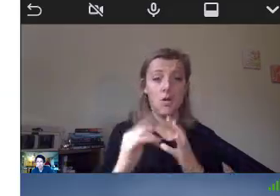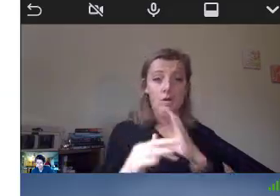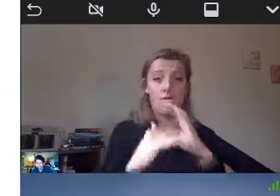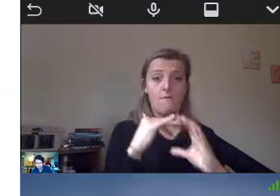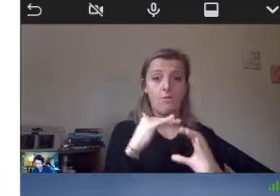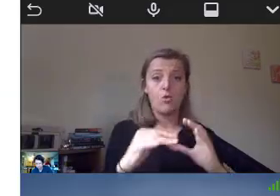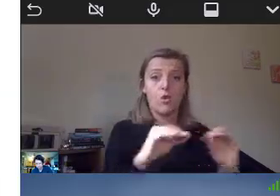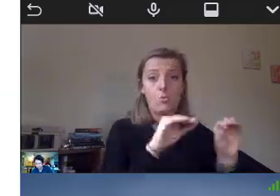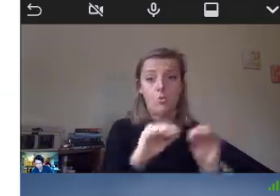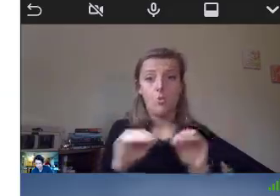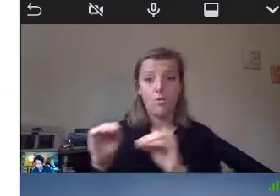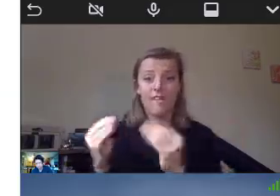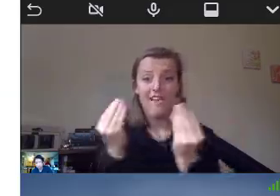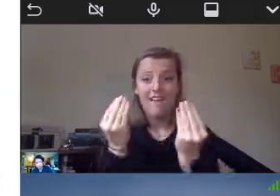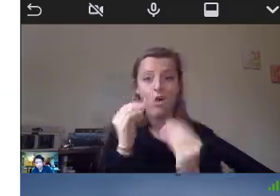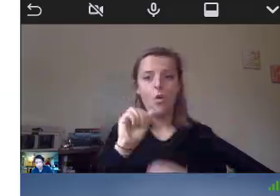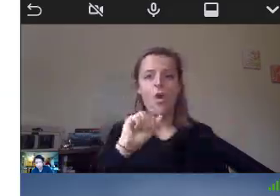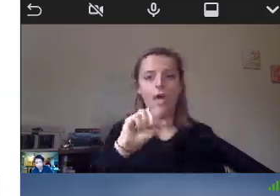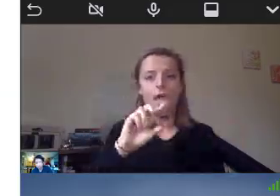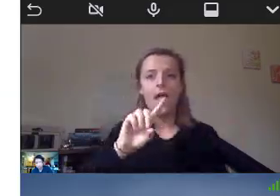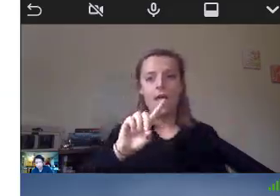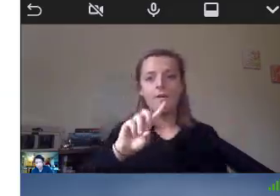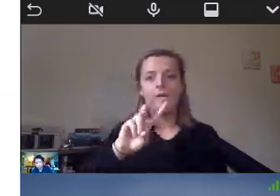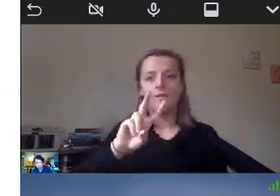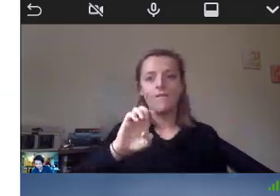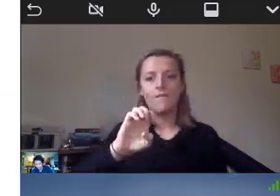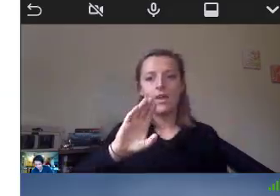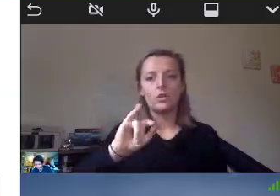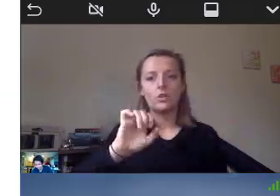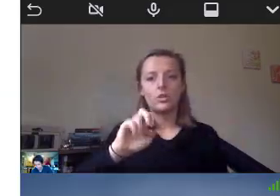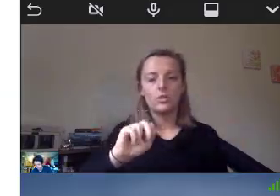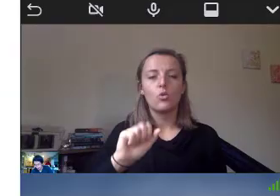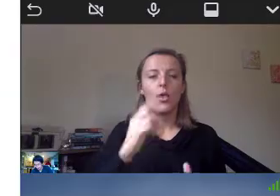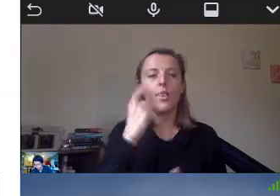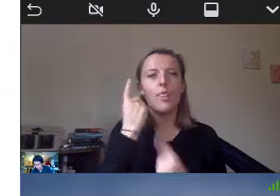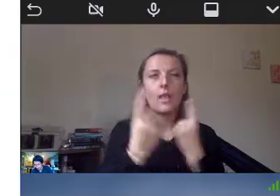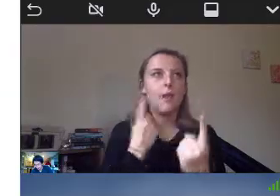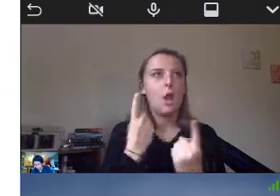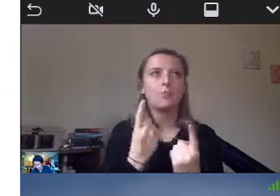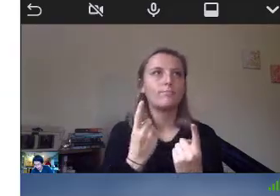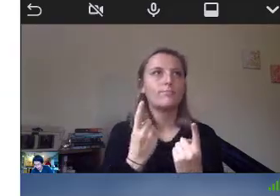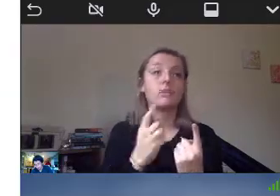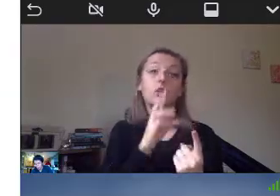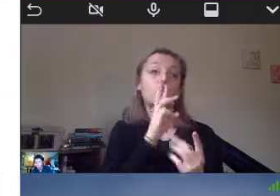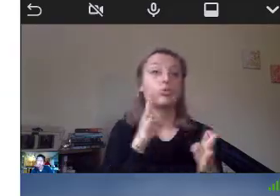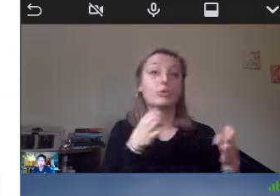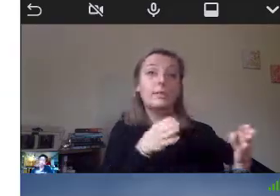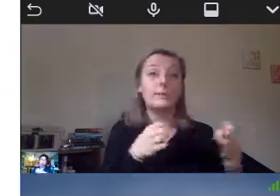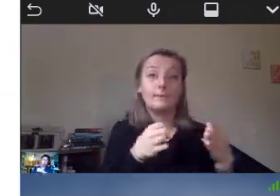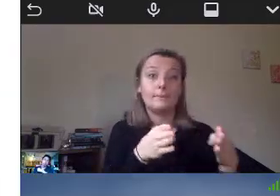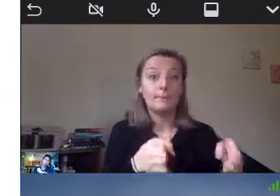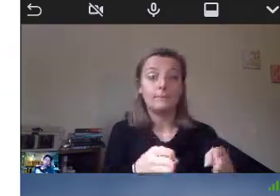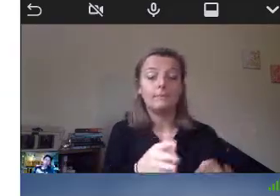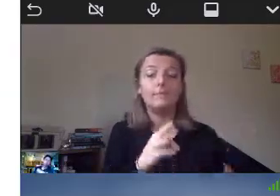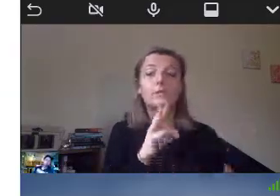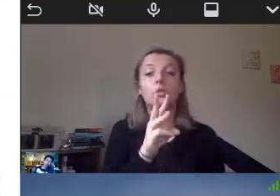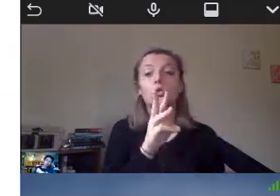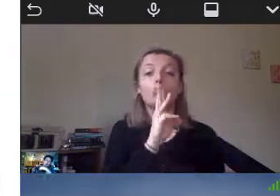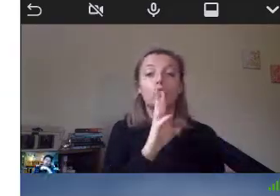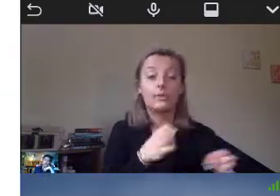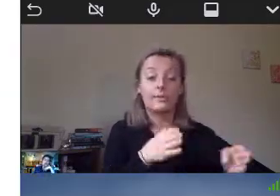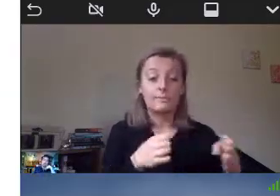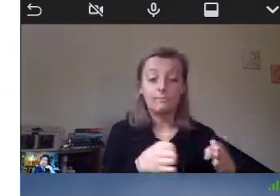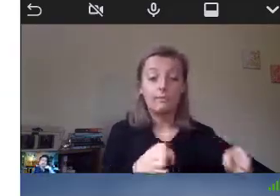a fluid element that's traveling in a stream. And because the fluid in the stream has a particular